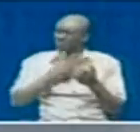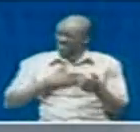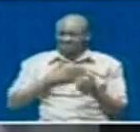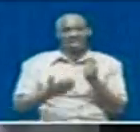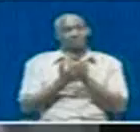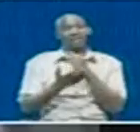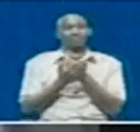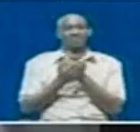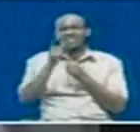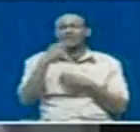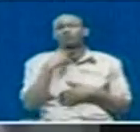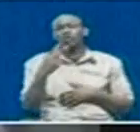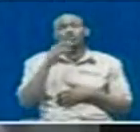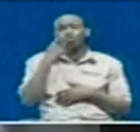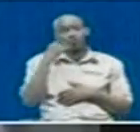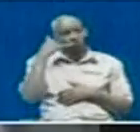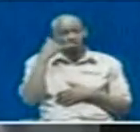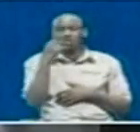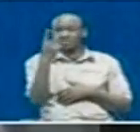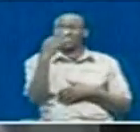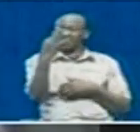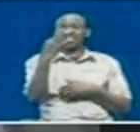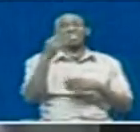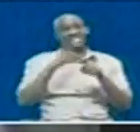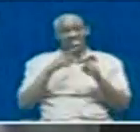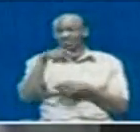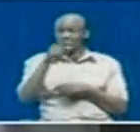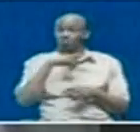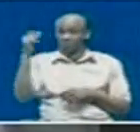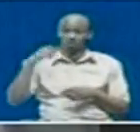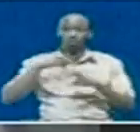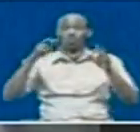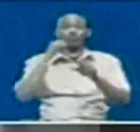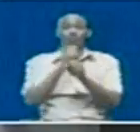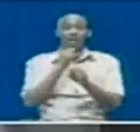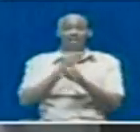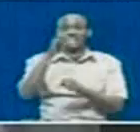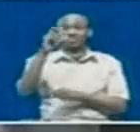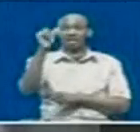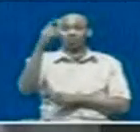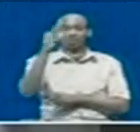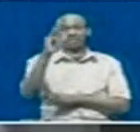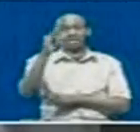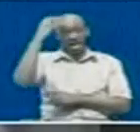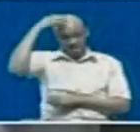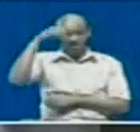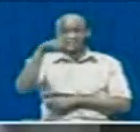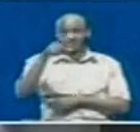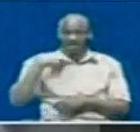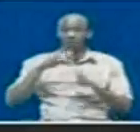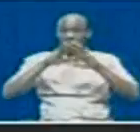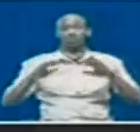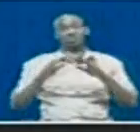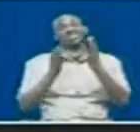help. The voice you hear belongs to 23-year-old Faith Wairimu, who went to look for work in Saudi Arabia and ended up being a